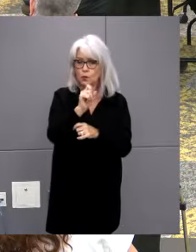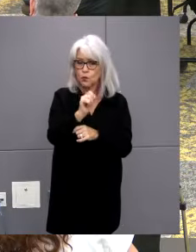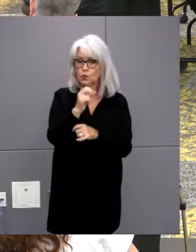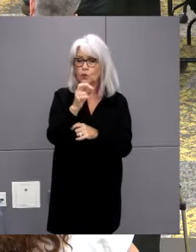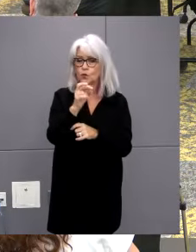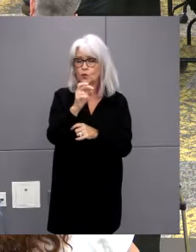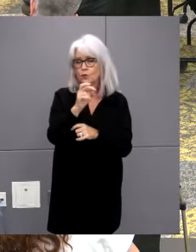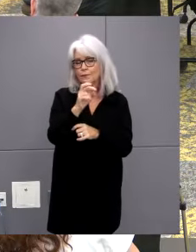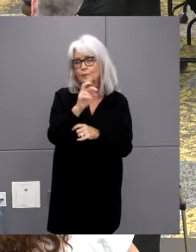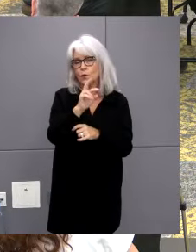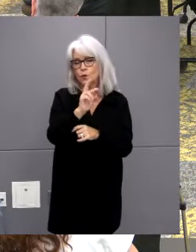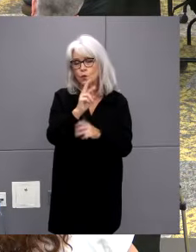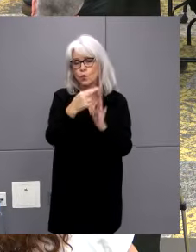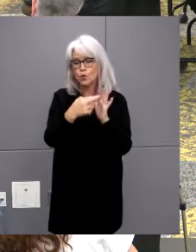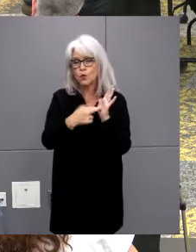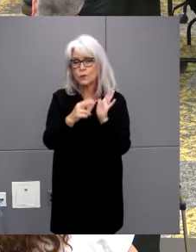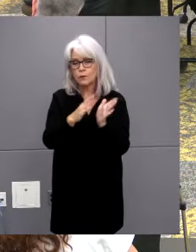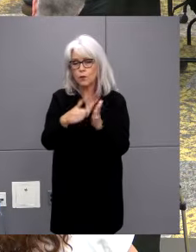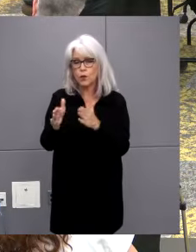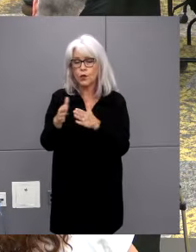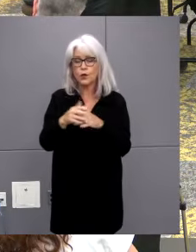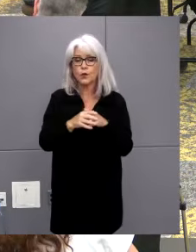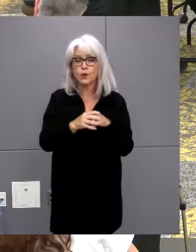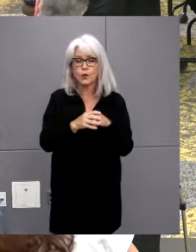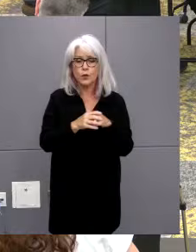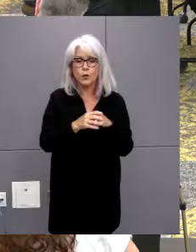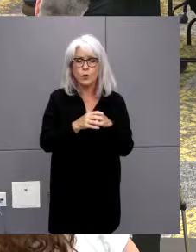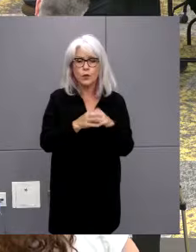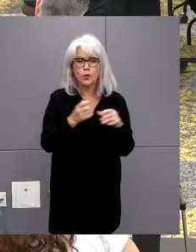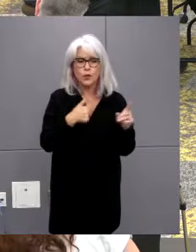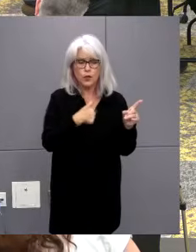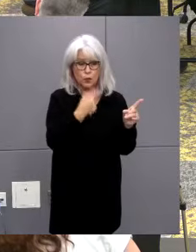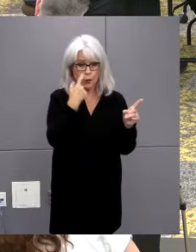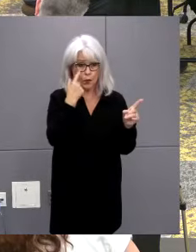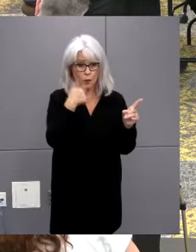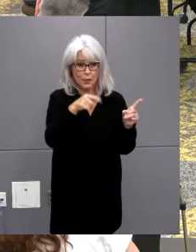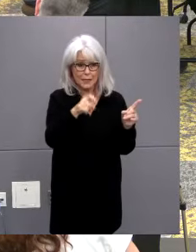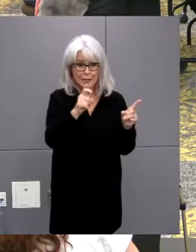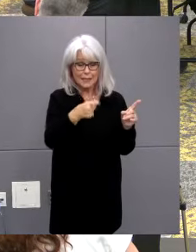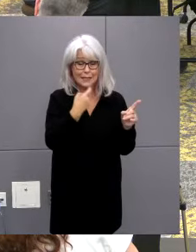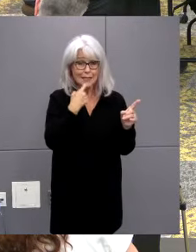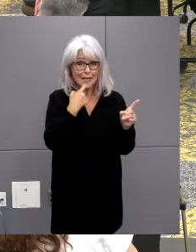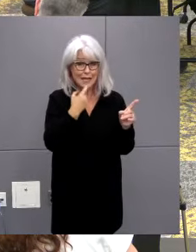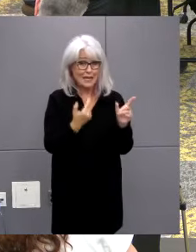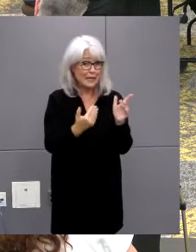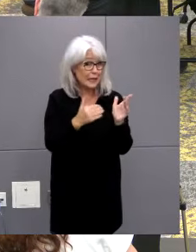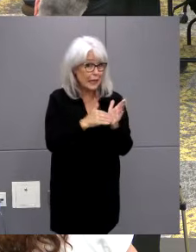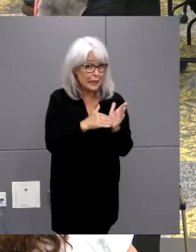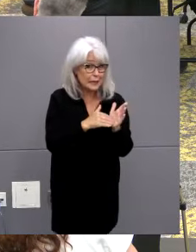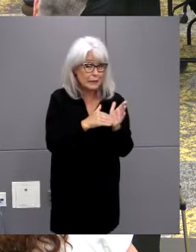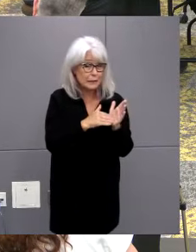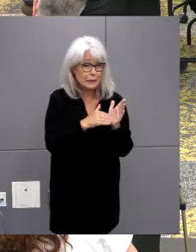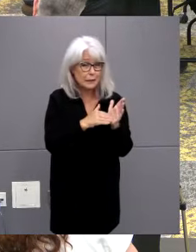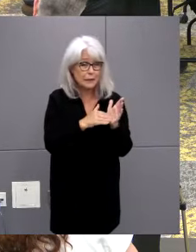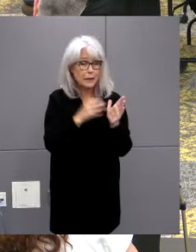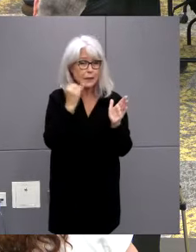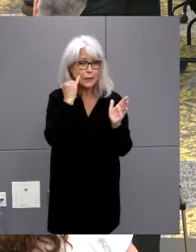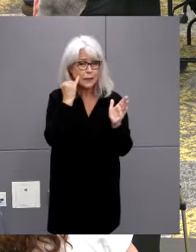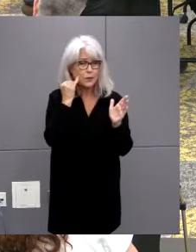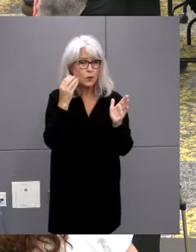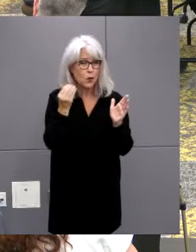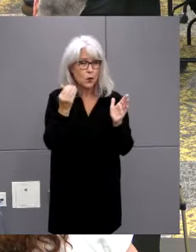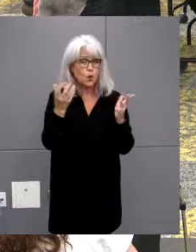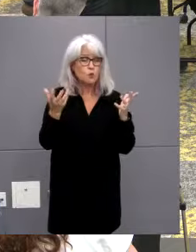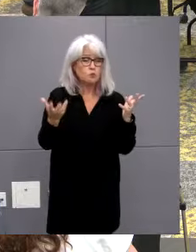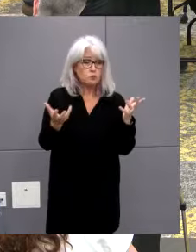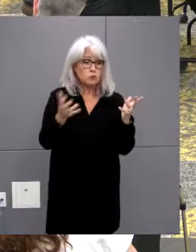R, which is Robert's Rules newly revised. Legally, So do you think it's necessary to repeat it? If so, that would be